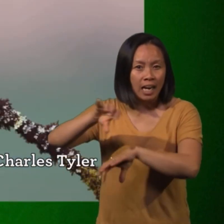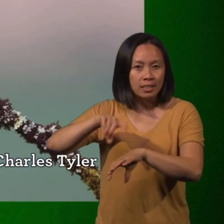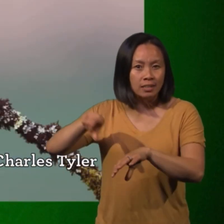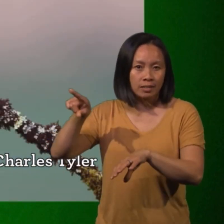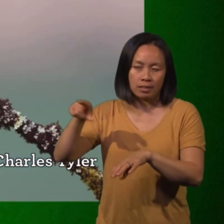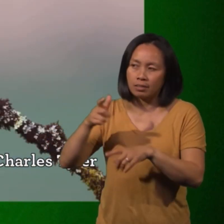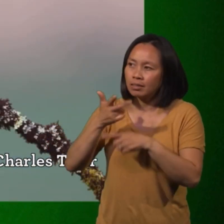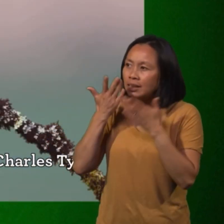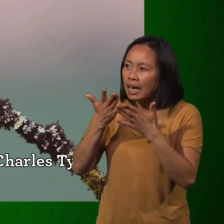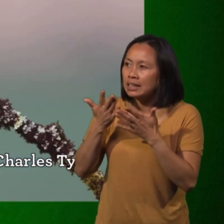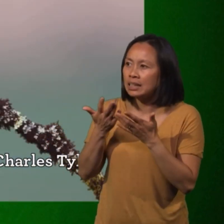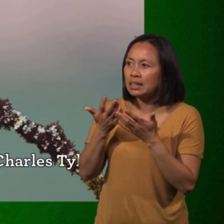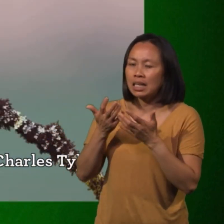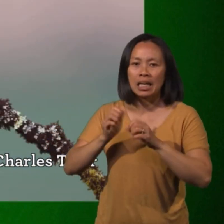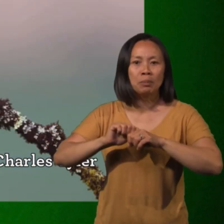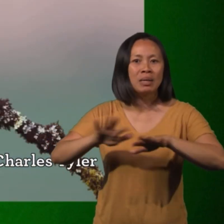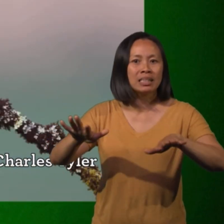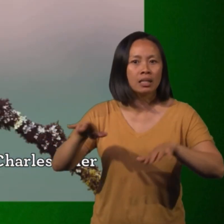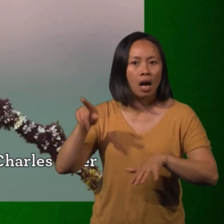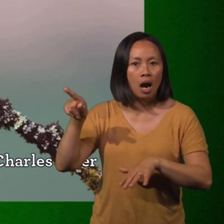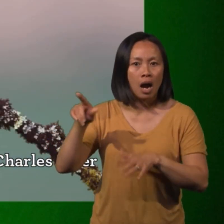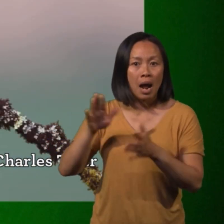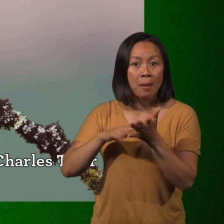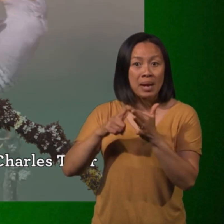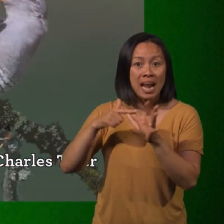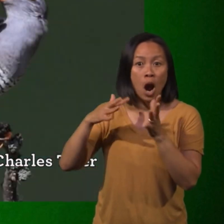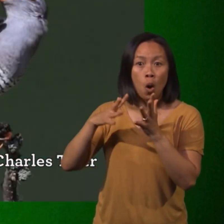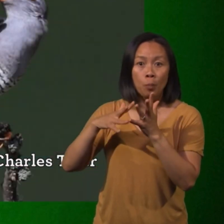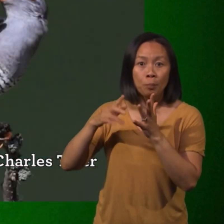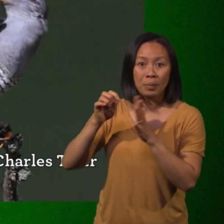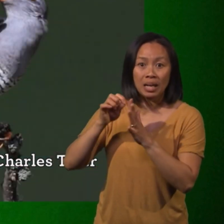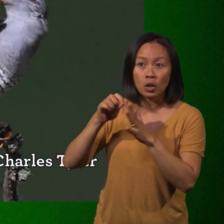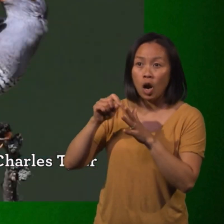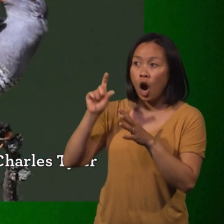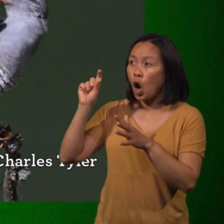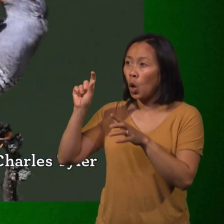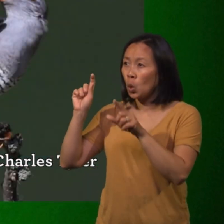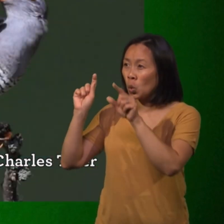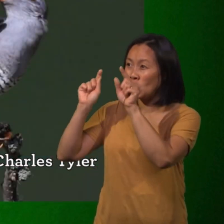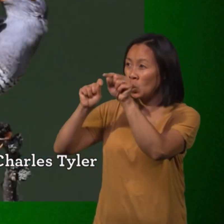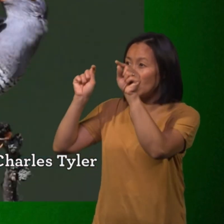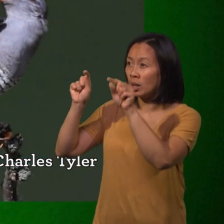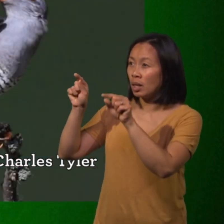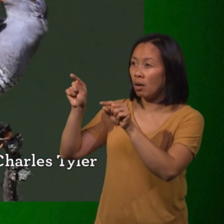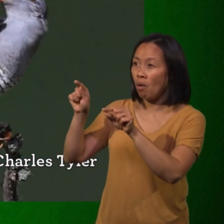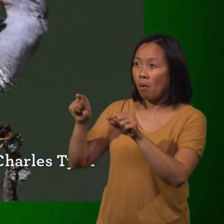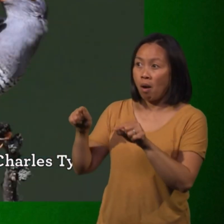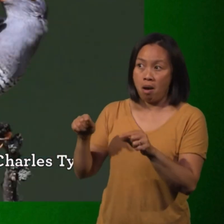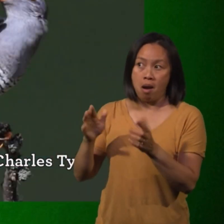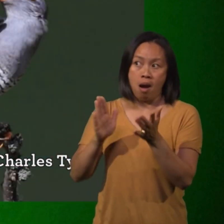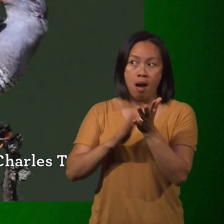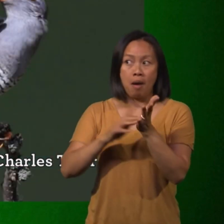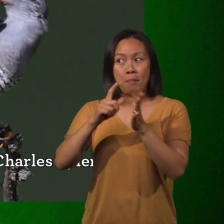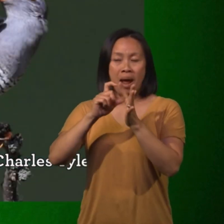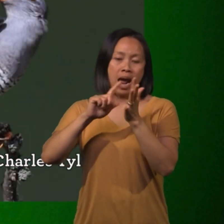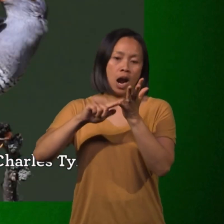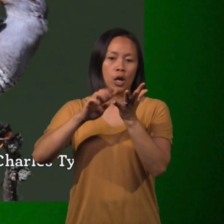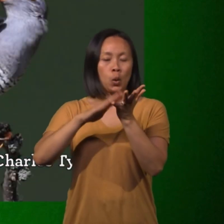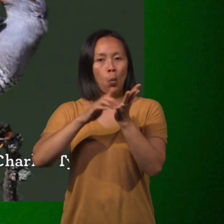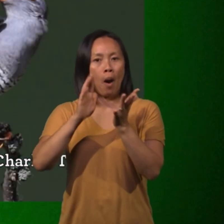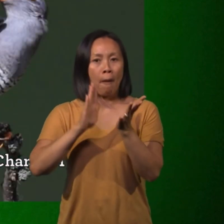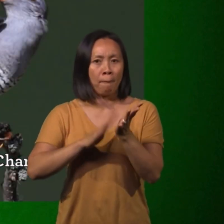studied meadow pipits and cuckoos. Hello. Meadow pipits and cuckoos. For 20 years in